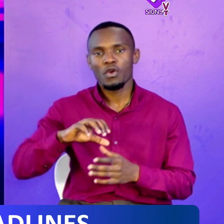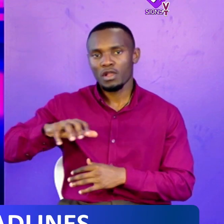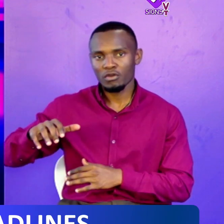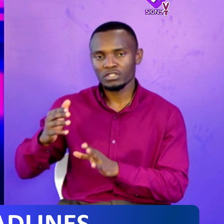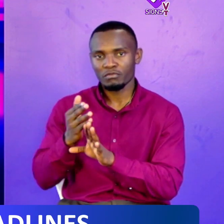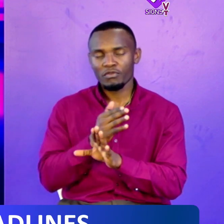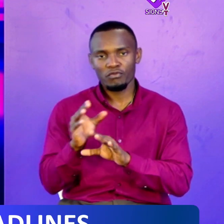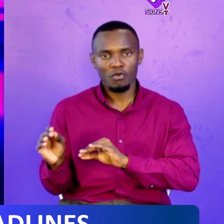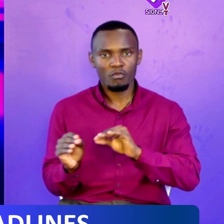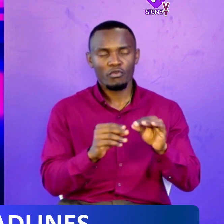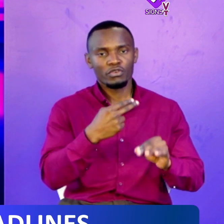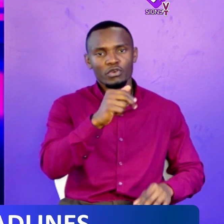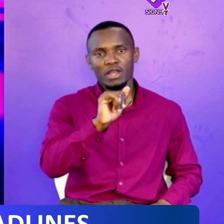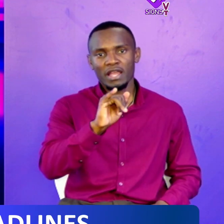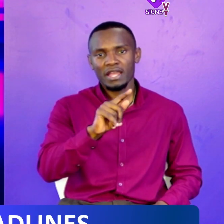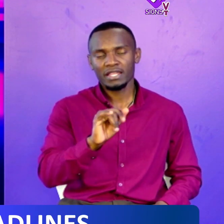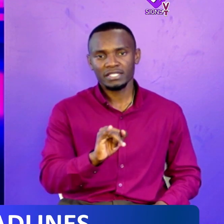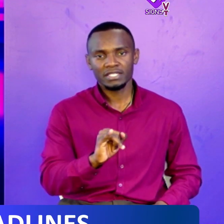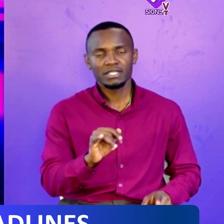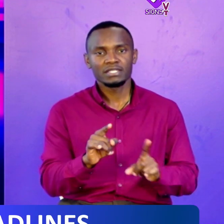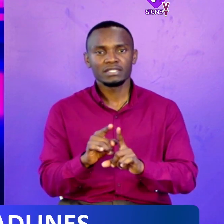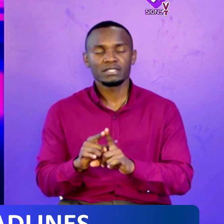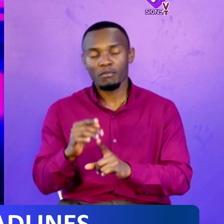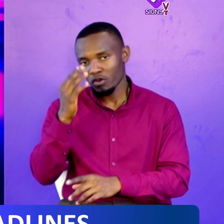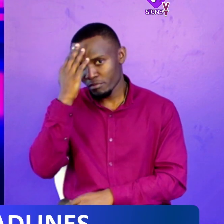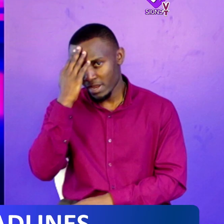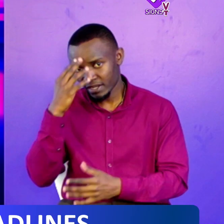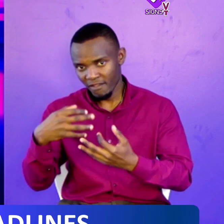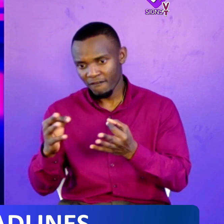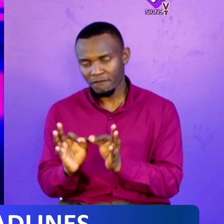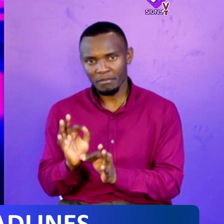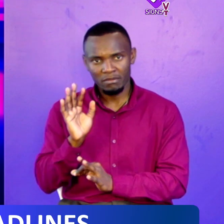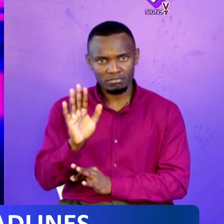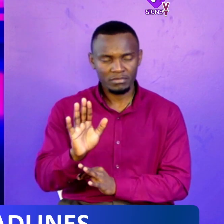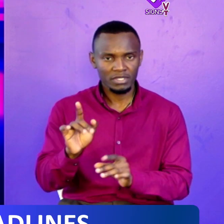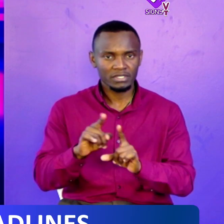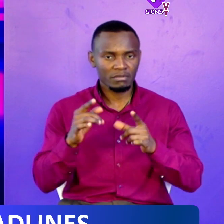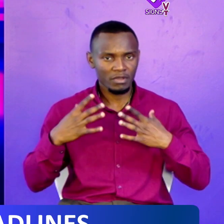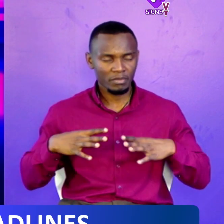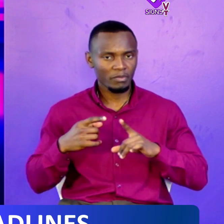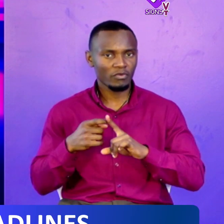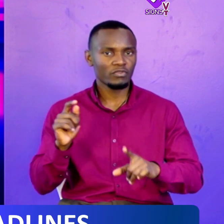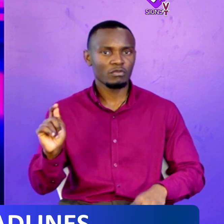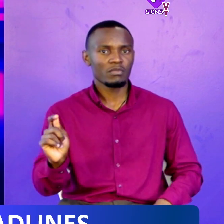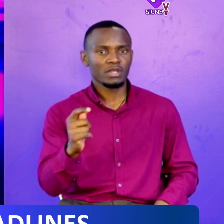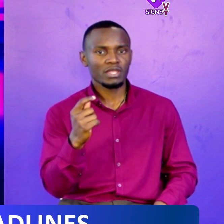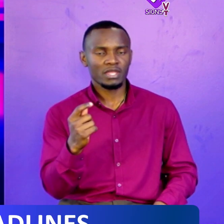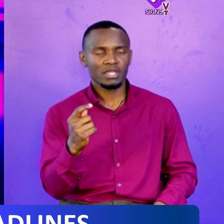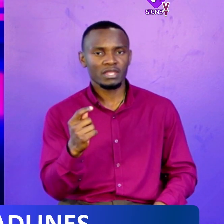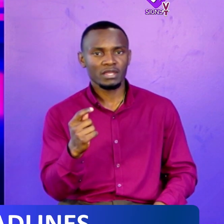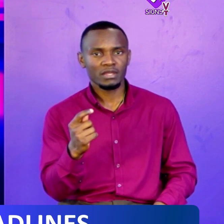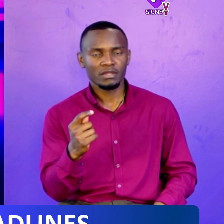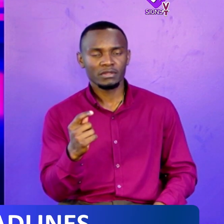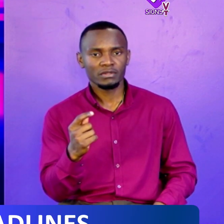Haiti. On Monday, September 1st, 2025, the MSS's family, including personnel from Kenya, the Bahamas, Jamaica, El